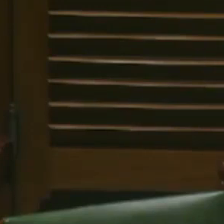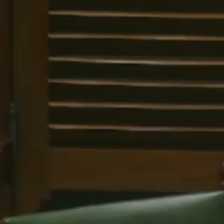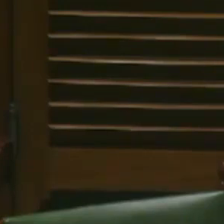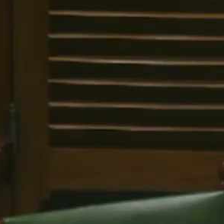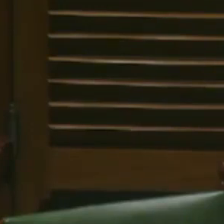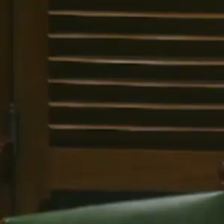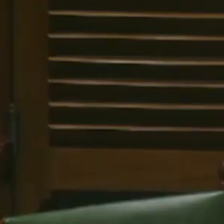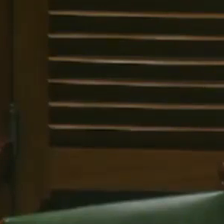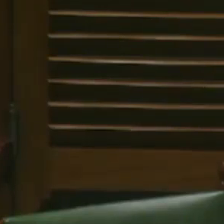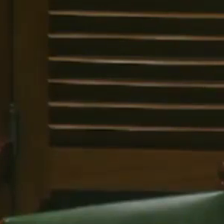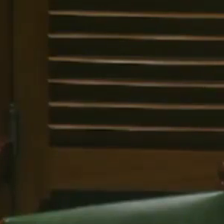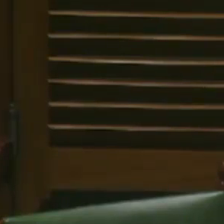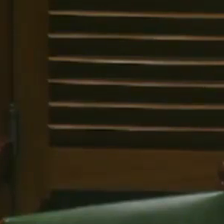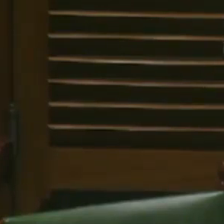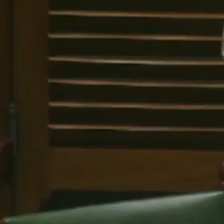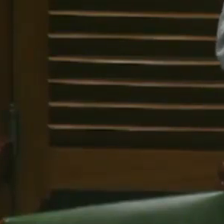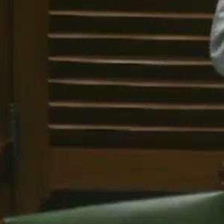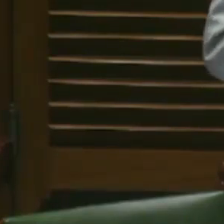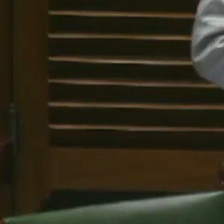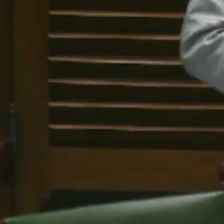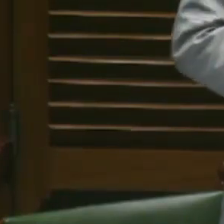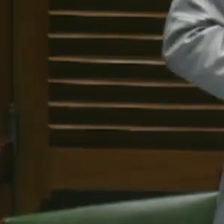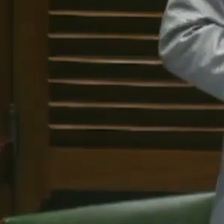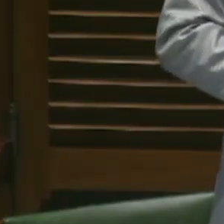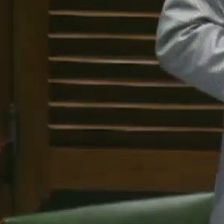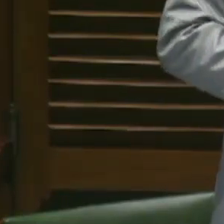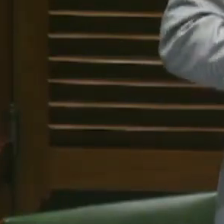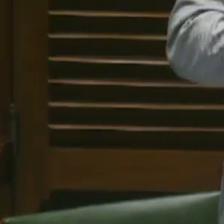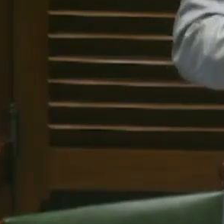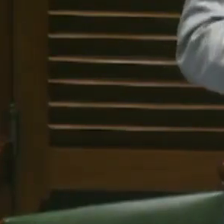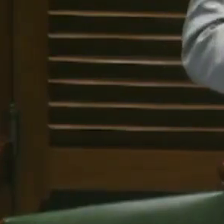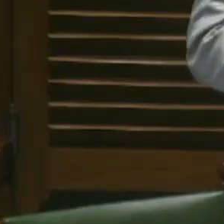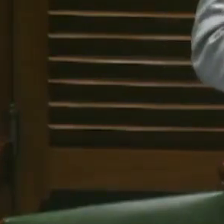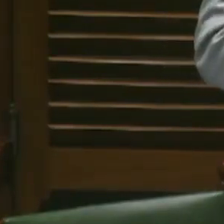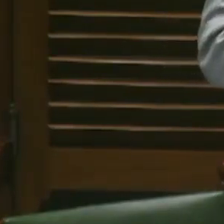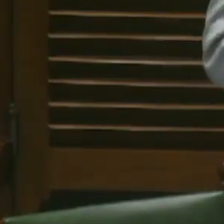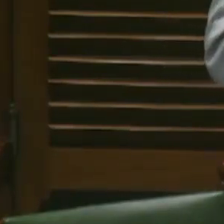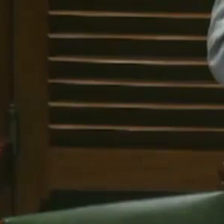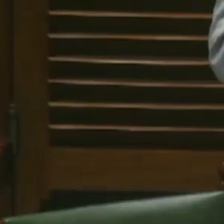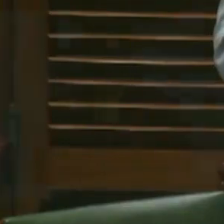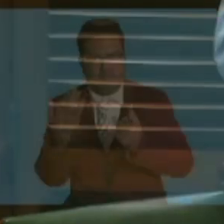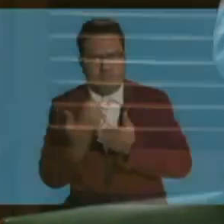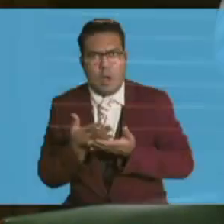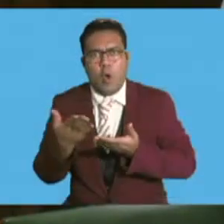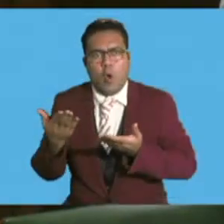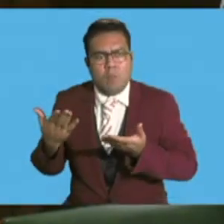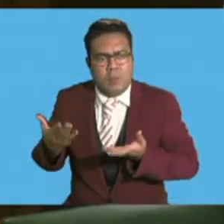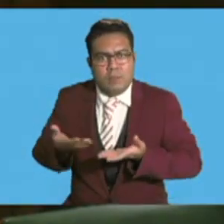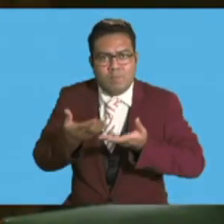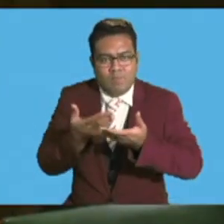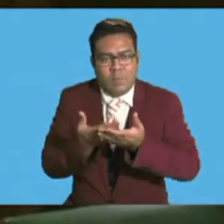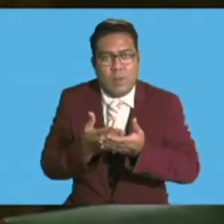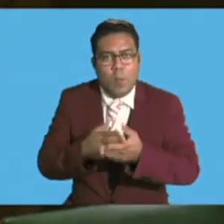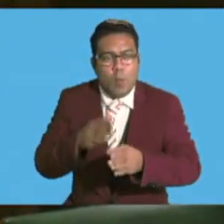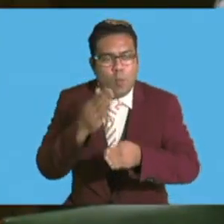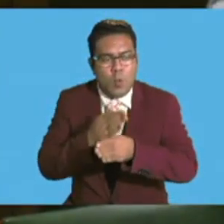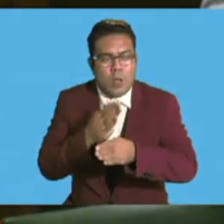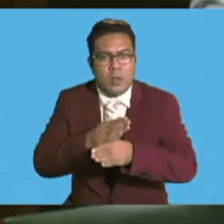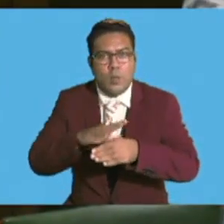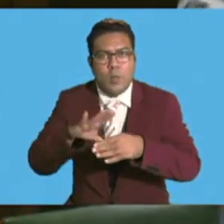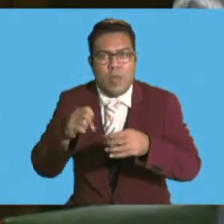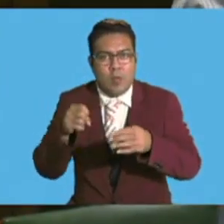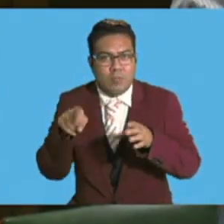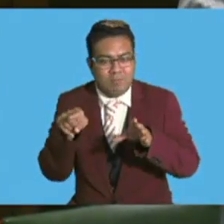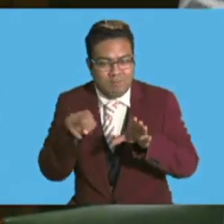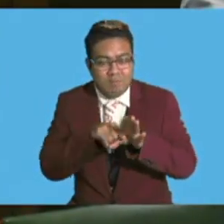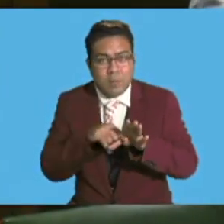budget. And I've seen it for myself, the amount of dedication and commitment that the team and the Minister of Economy, working with our team,